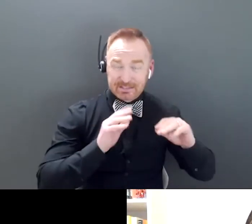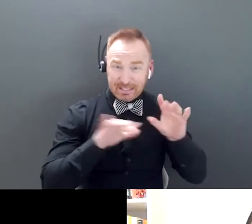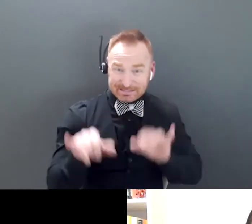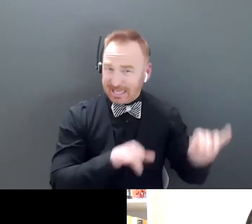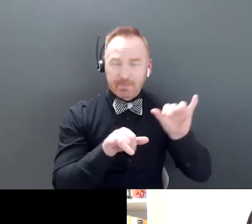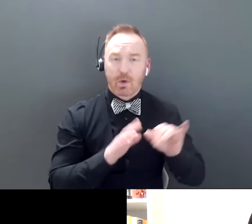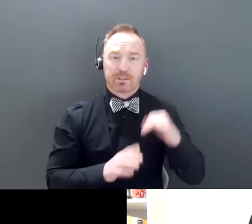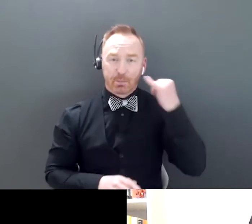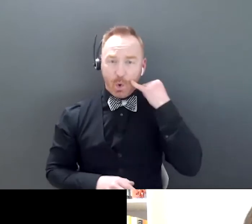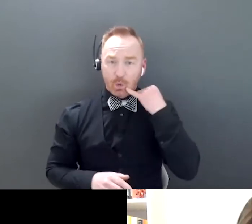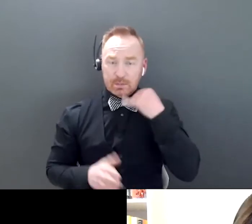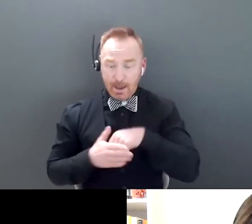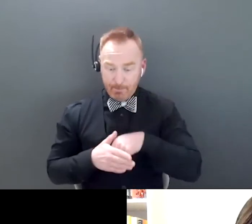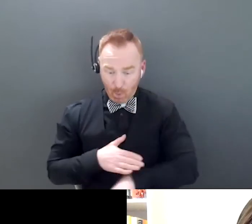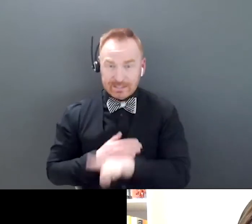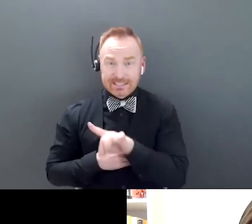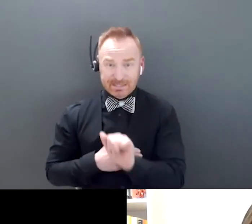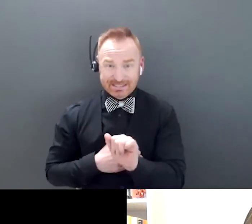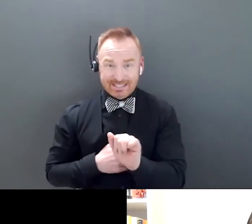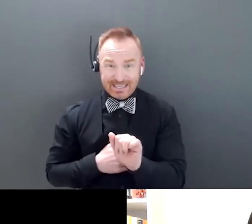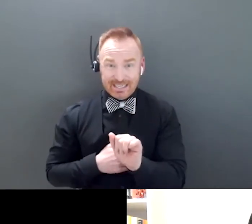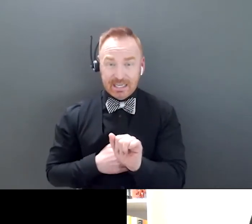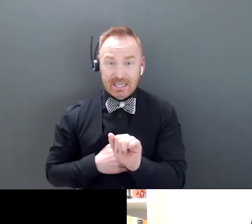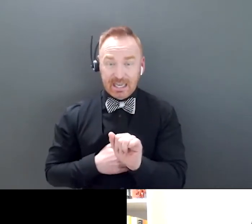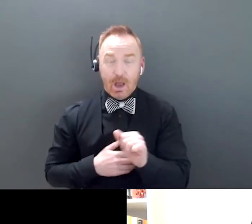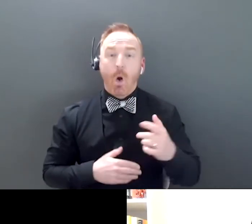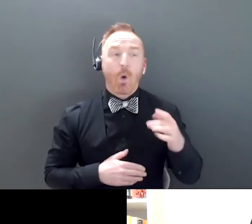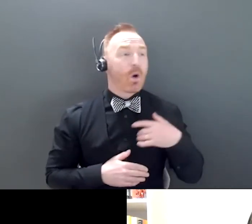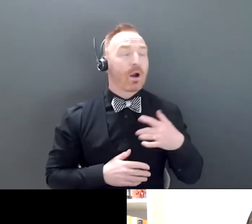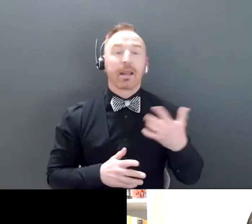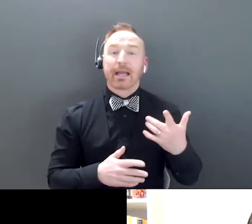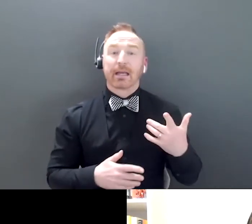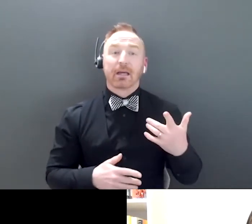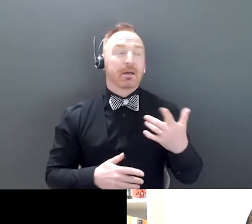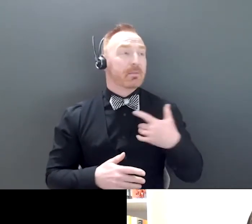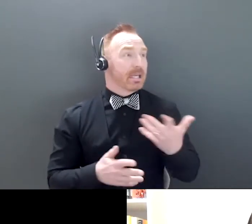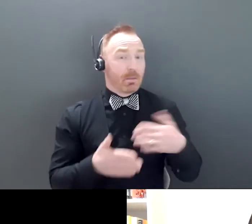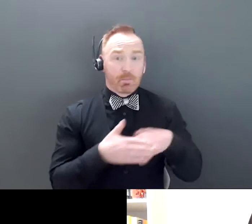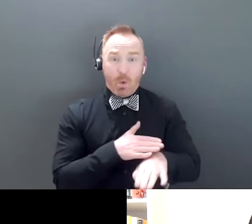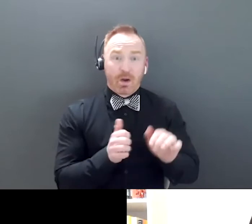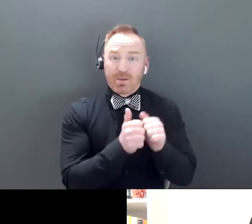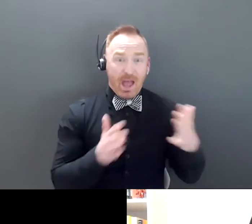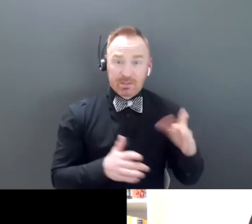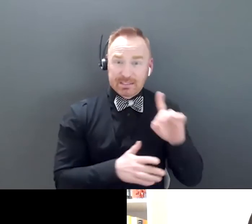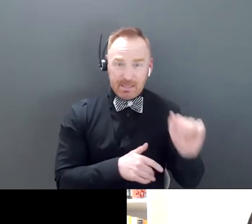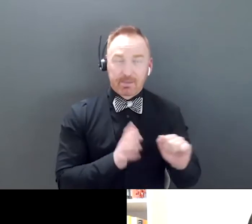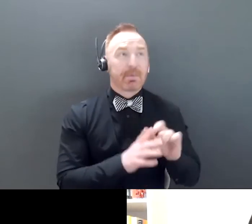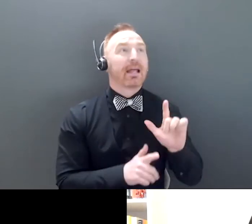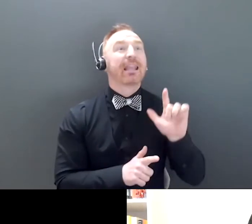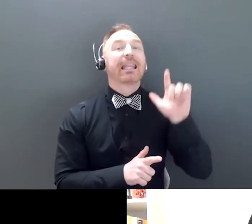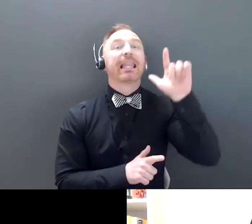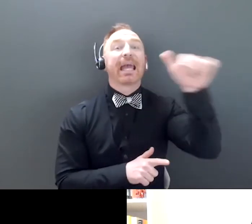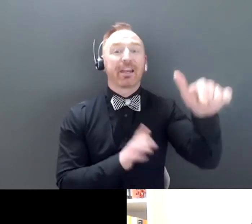congenital, or if you've acquired it along the way. That experience can be quite different. And so I think we need to just get like a little sharper with